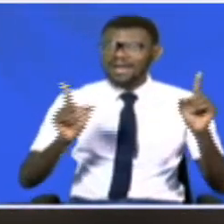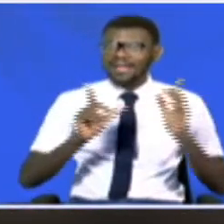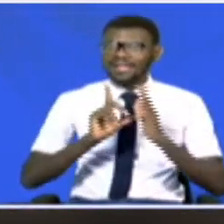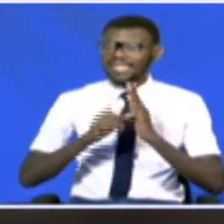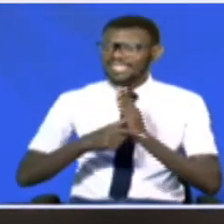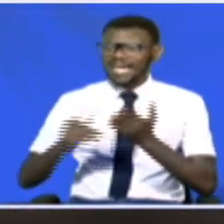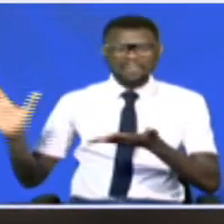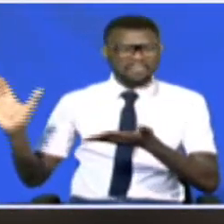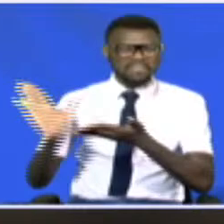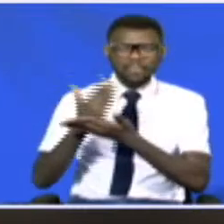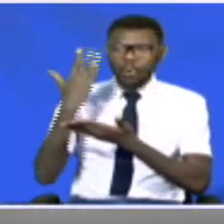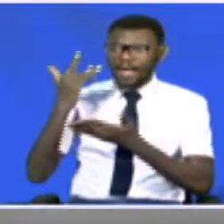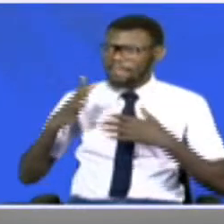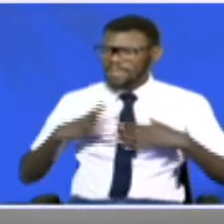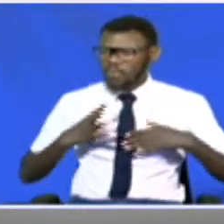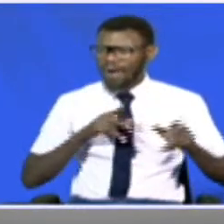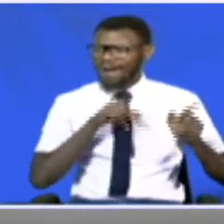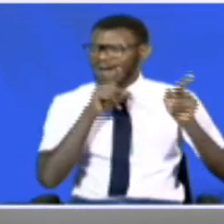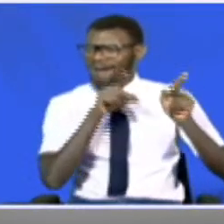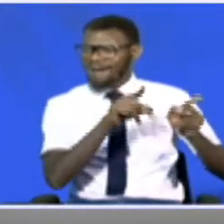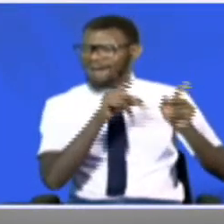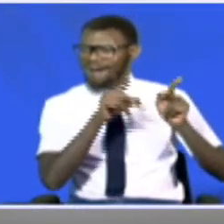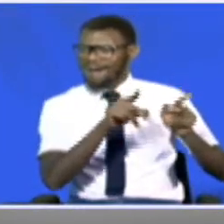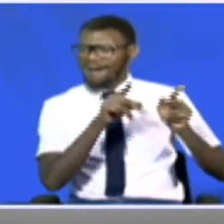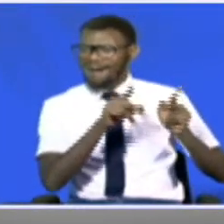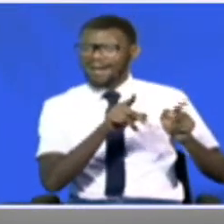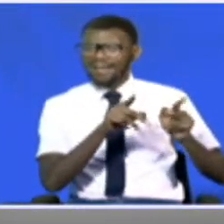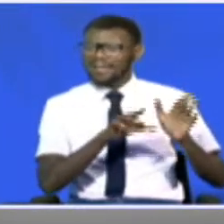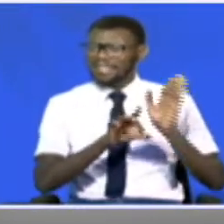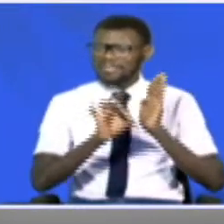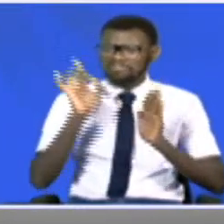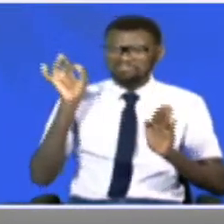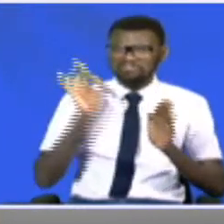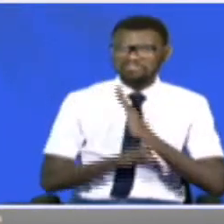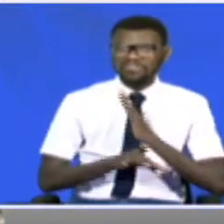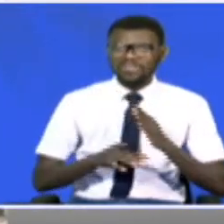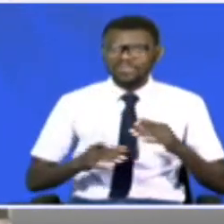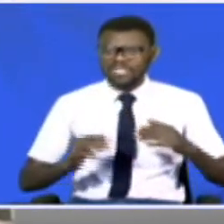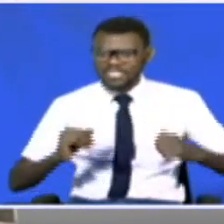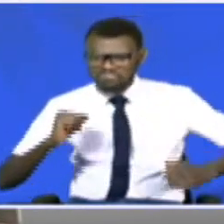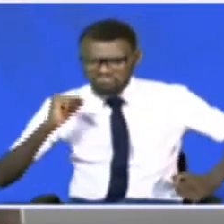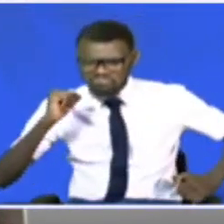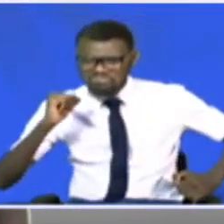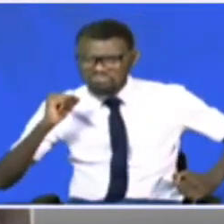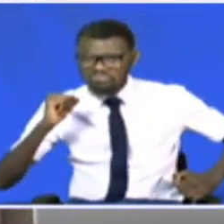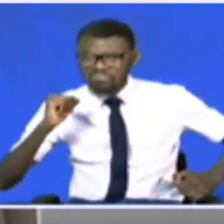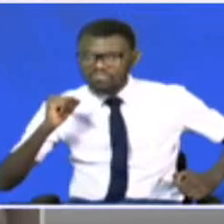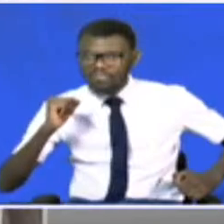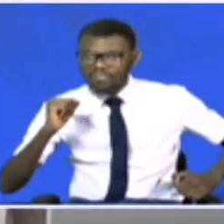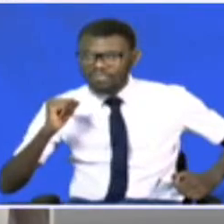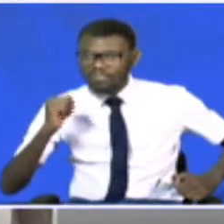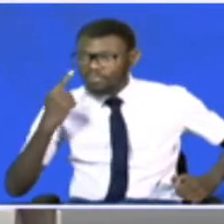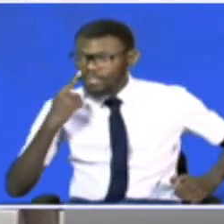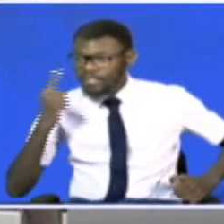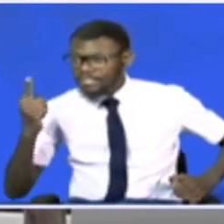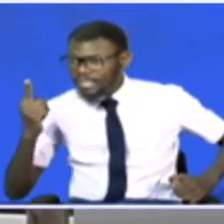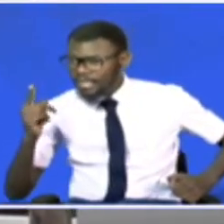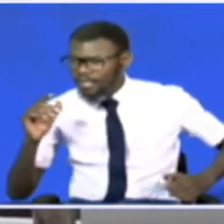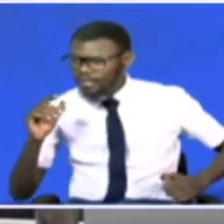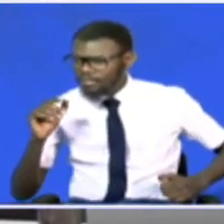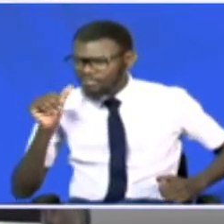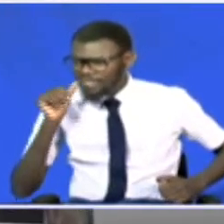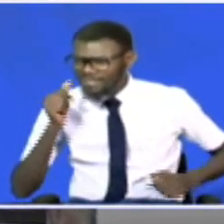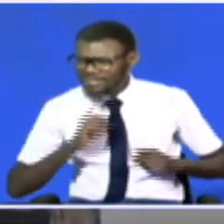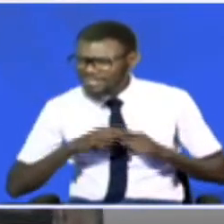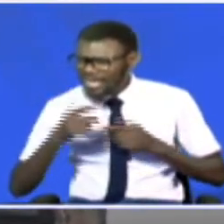after residents complained. According to the residents, the statues looked good from afar, only to realize